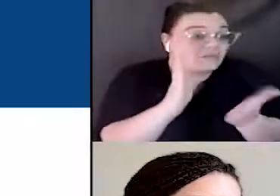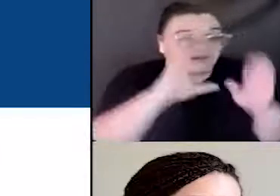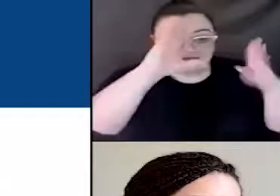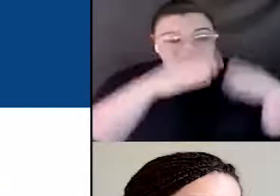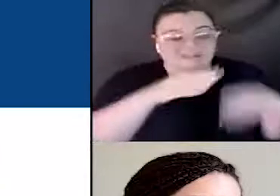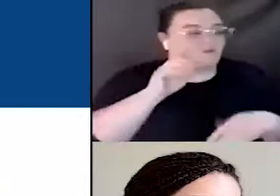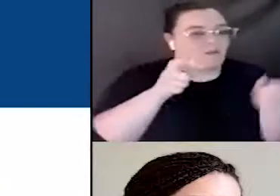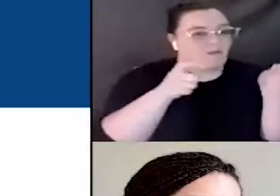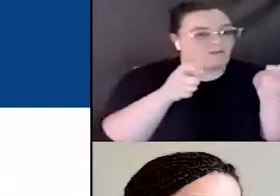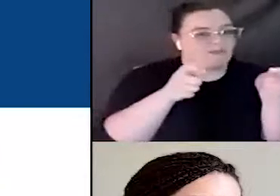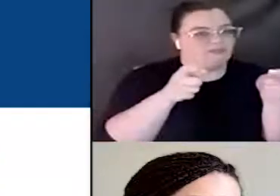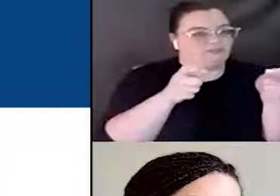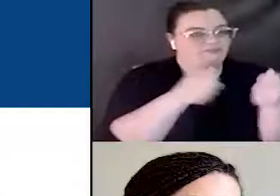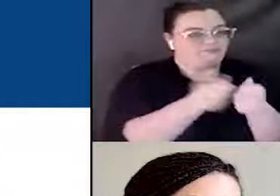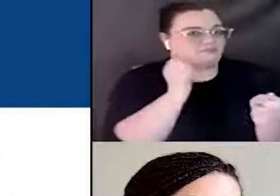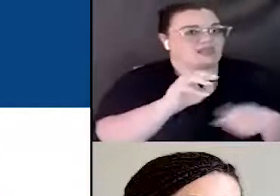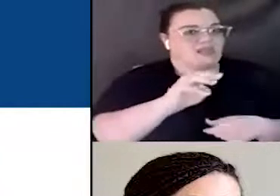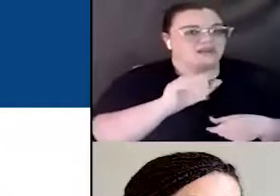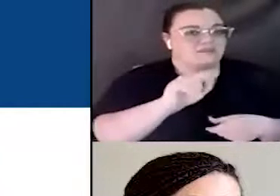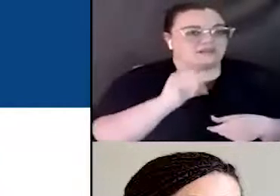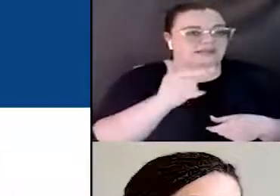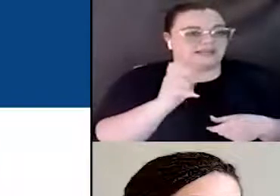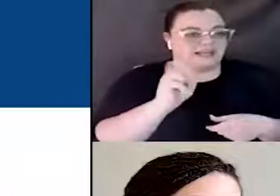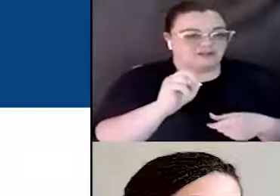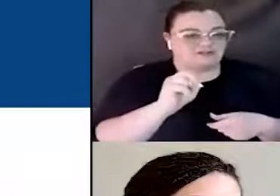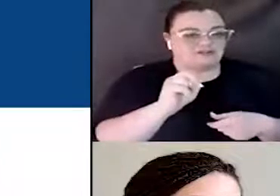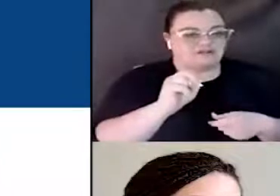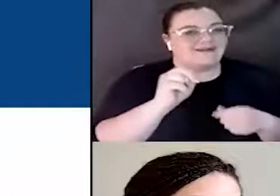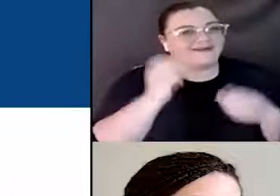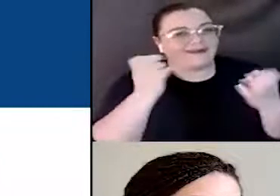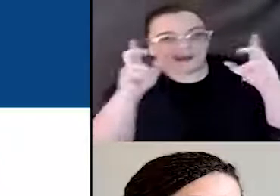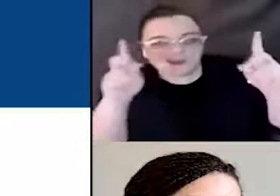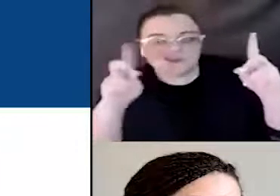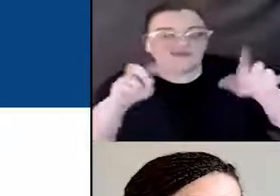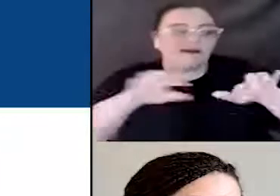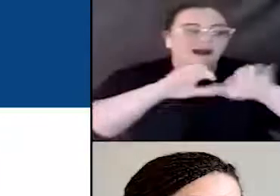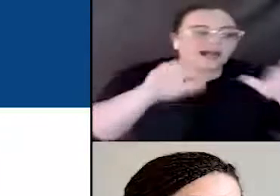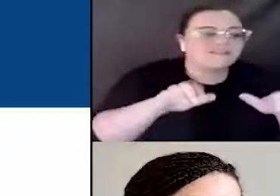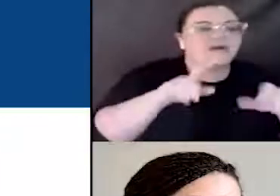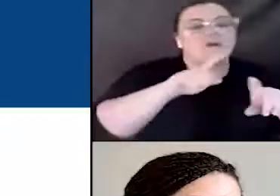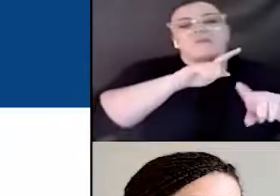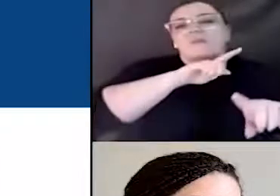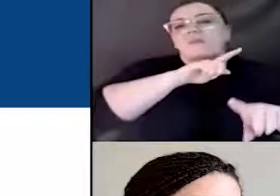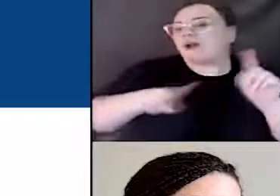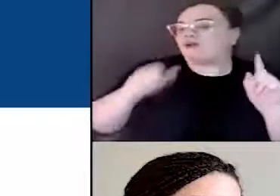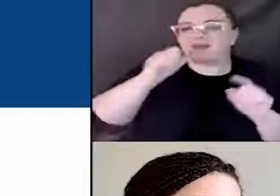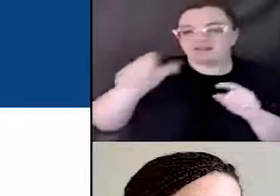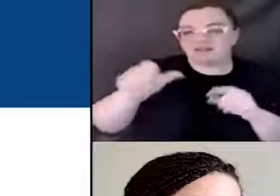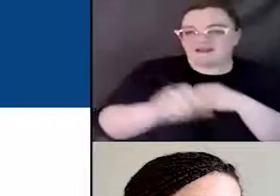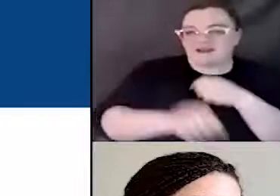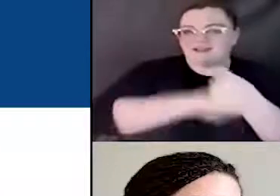education and kind of earthquake awareness activities, but we're not supporting just